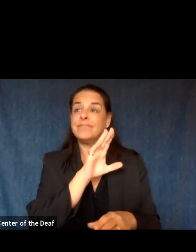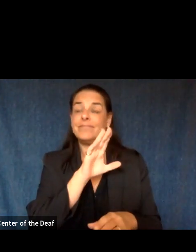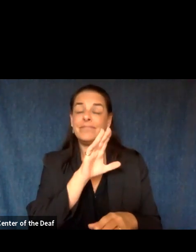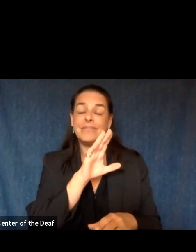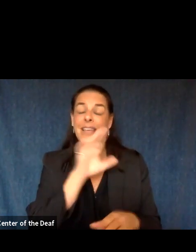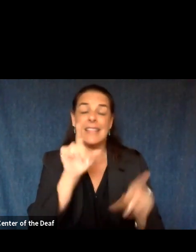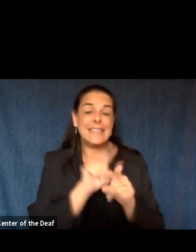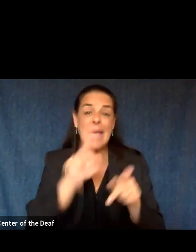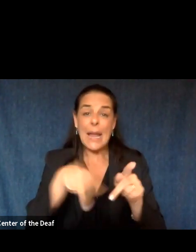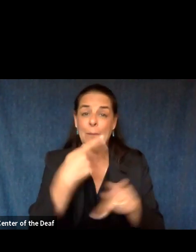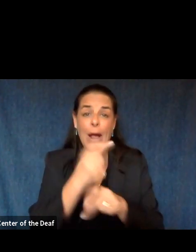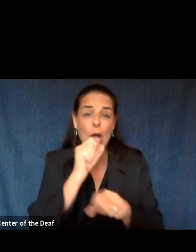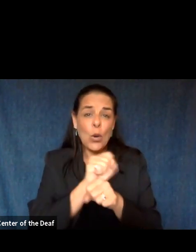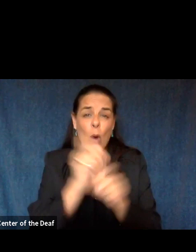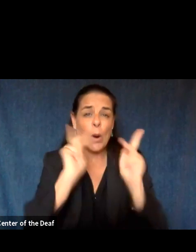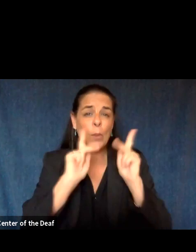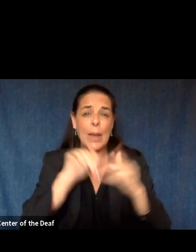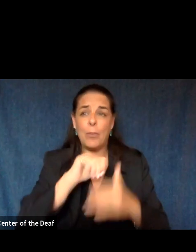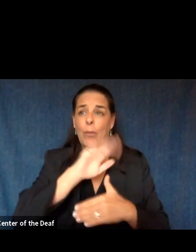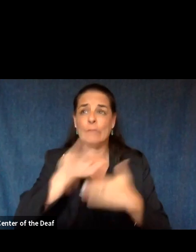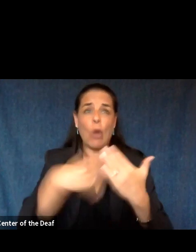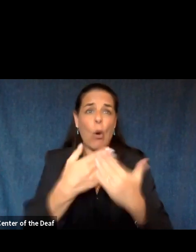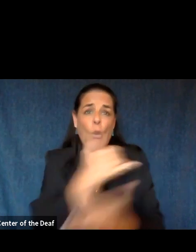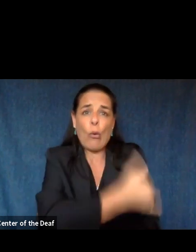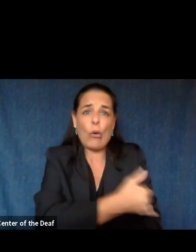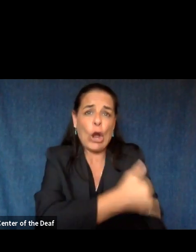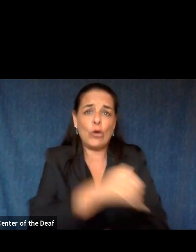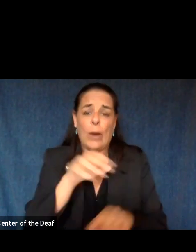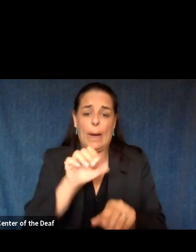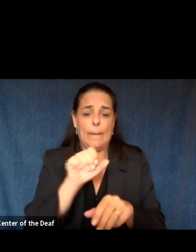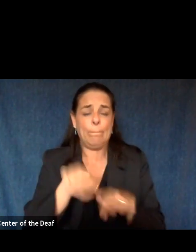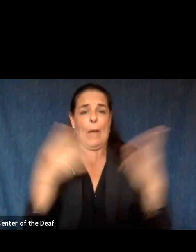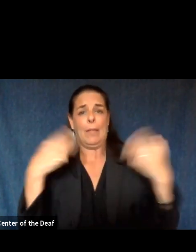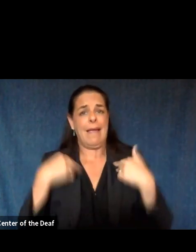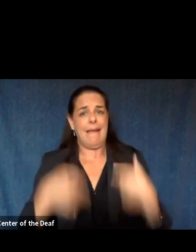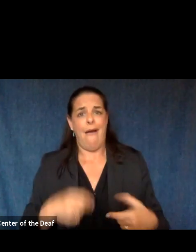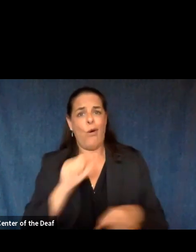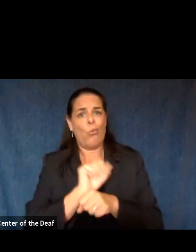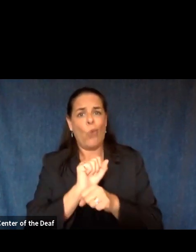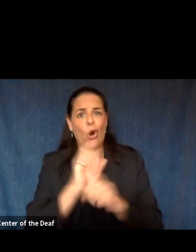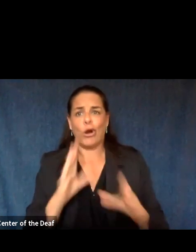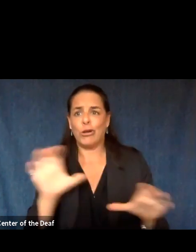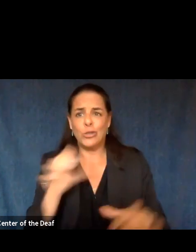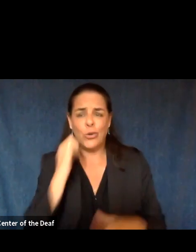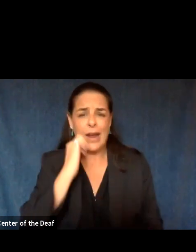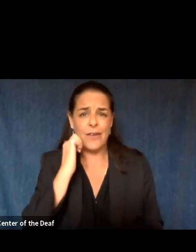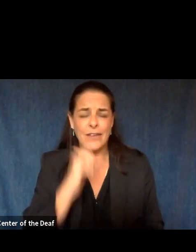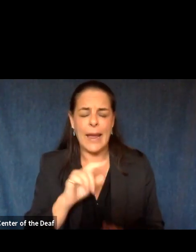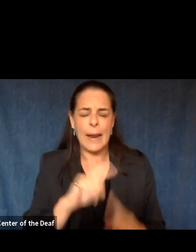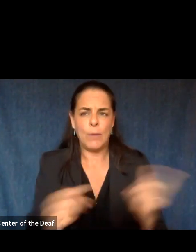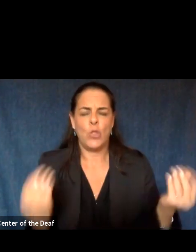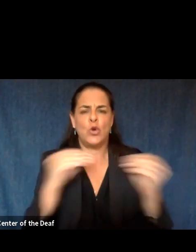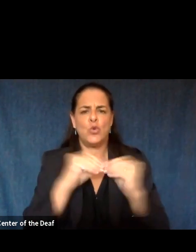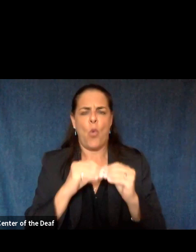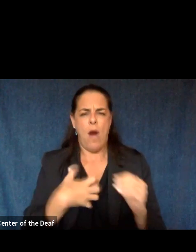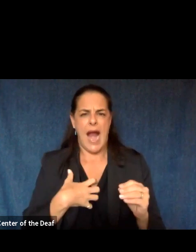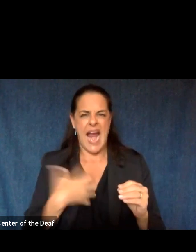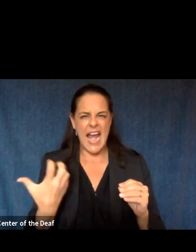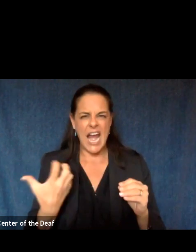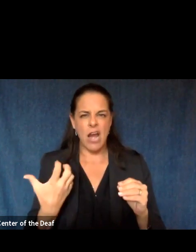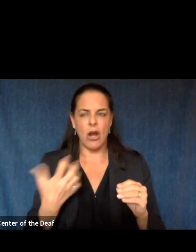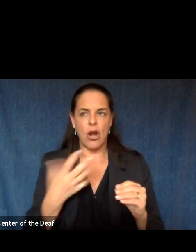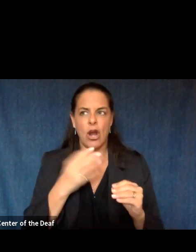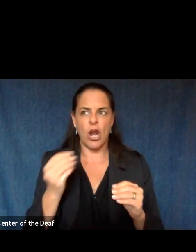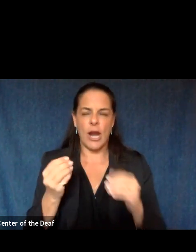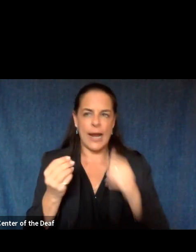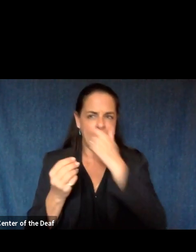every day. And there's just a more of an undercurrent of anger and just being